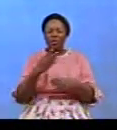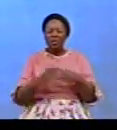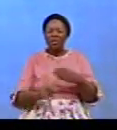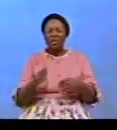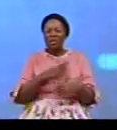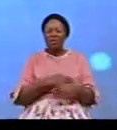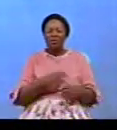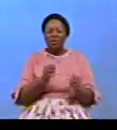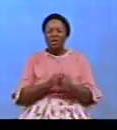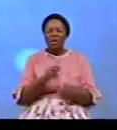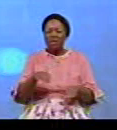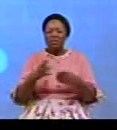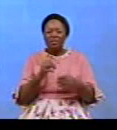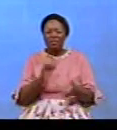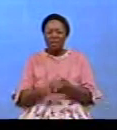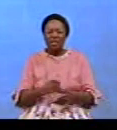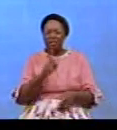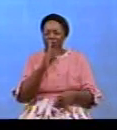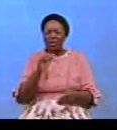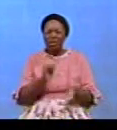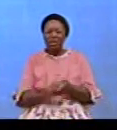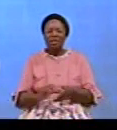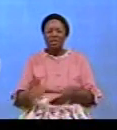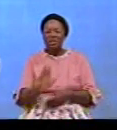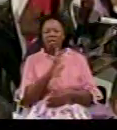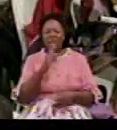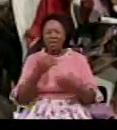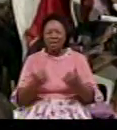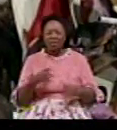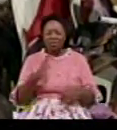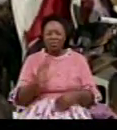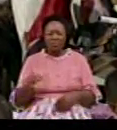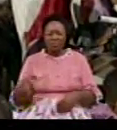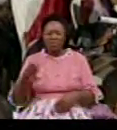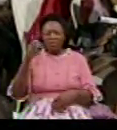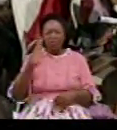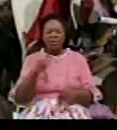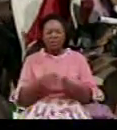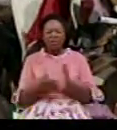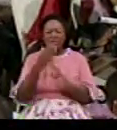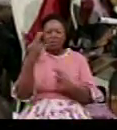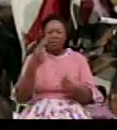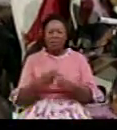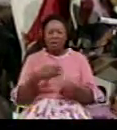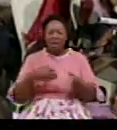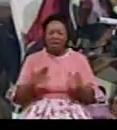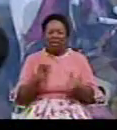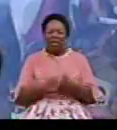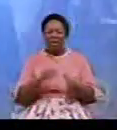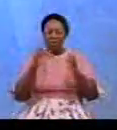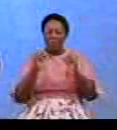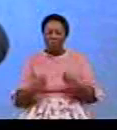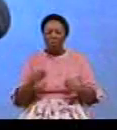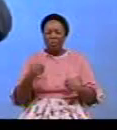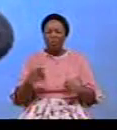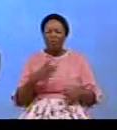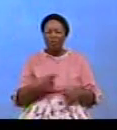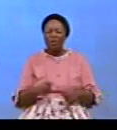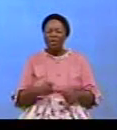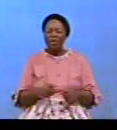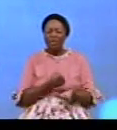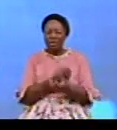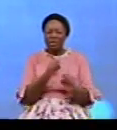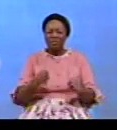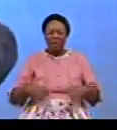them angels are rejoicing and welcoming you God. To and God's kingdom. The power of a saved life.